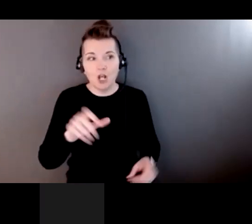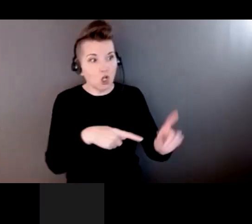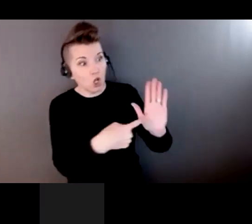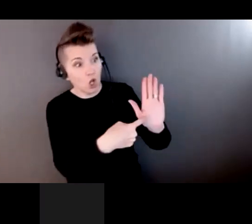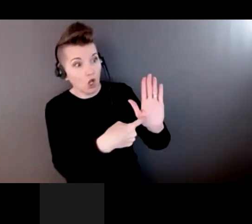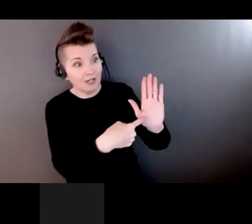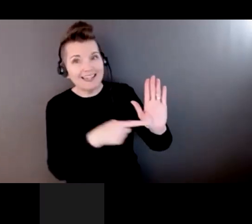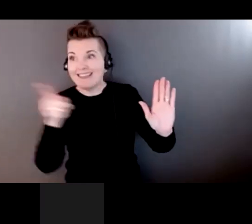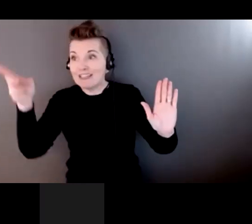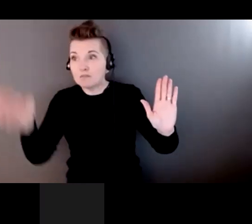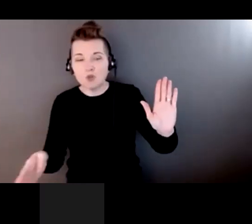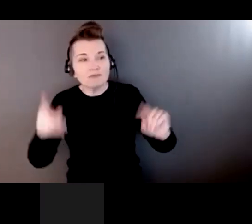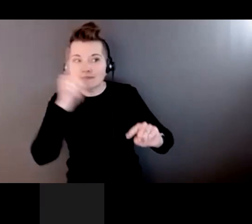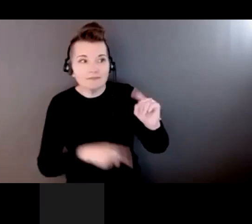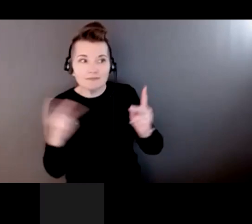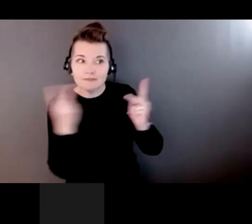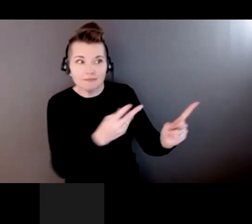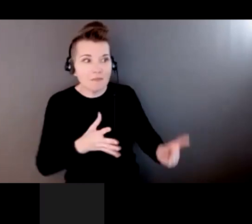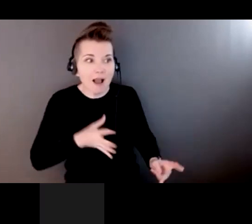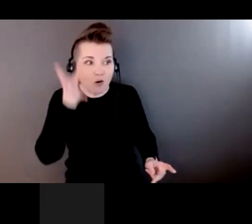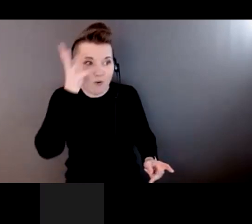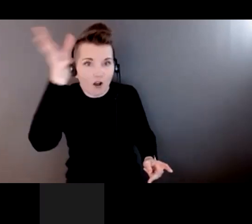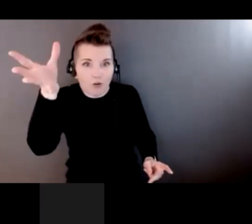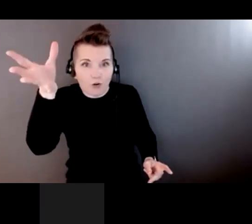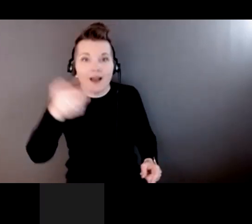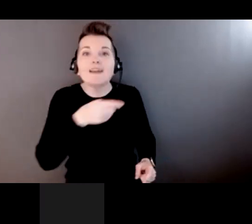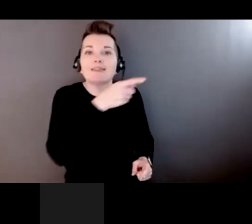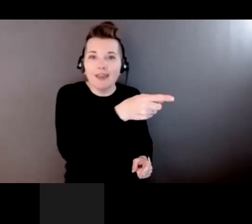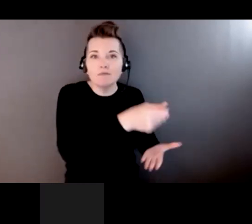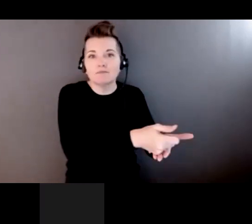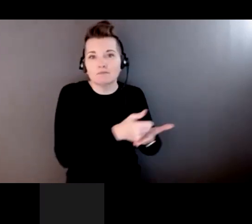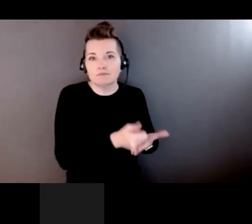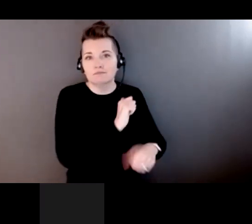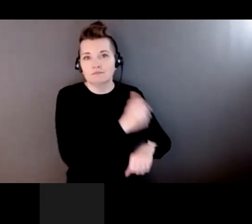my grandfather. And then it's up to the long-term care facility to help enforce that.